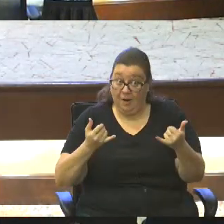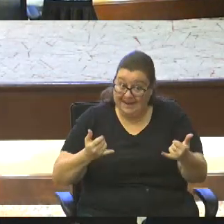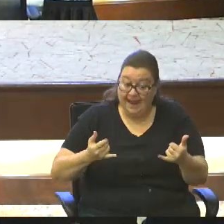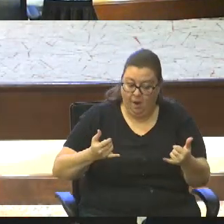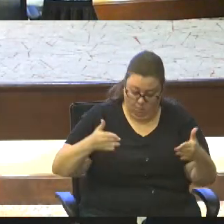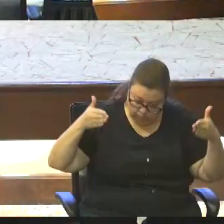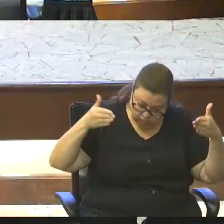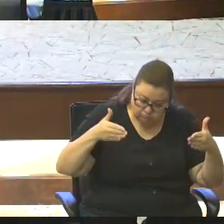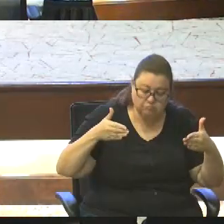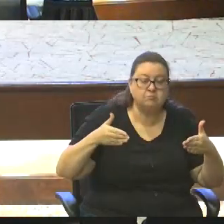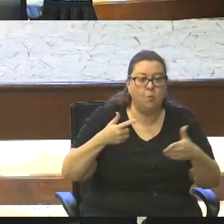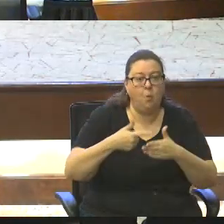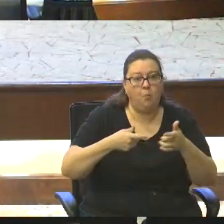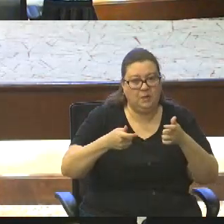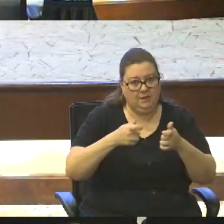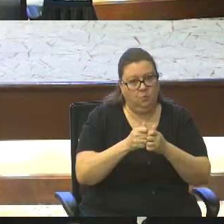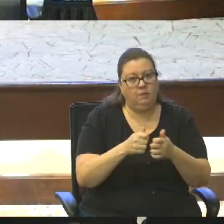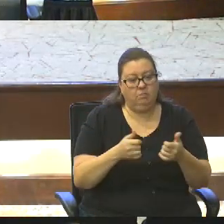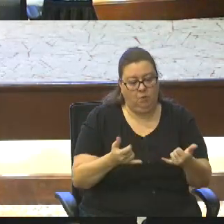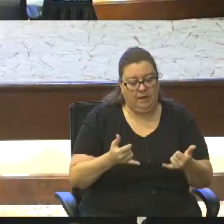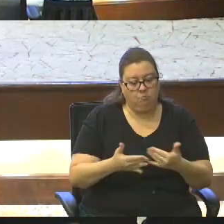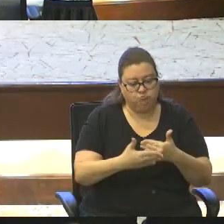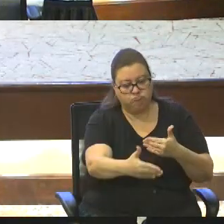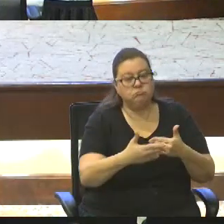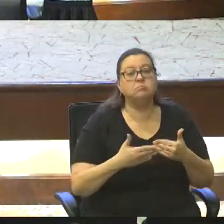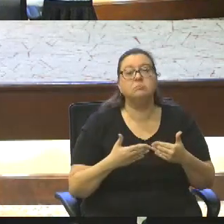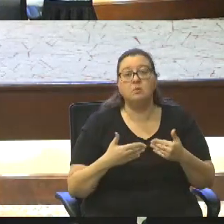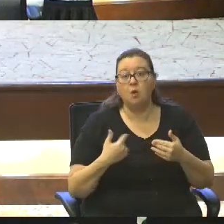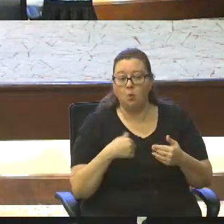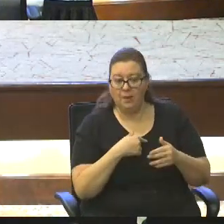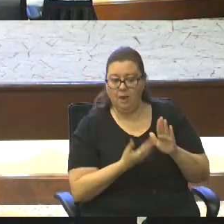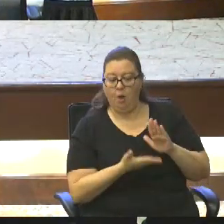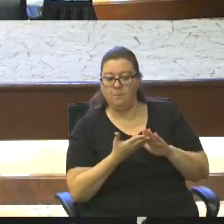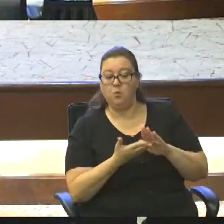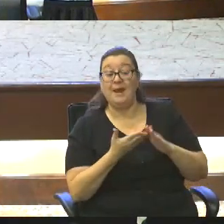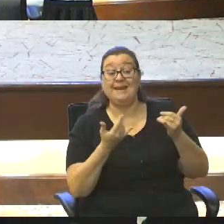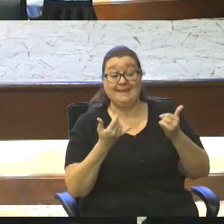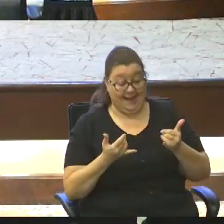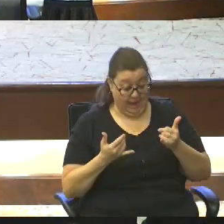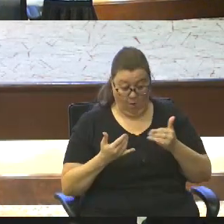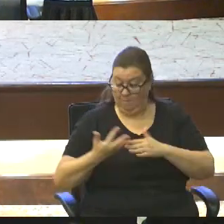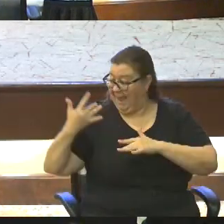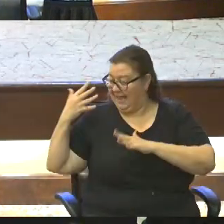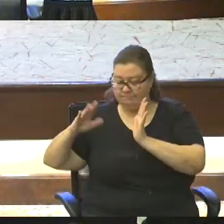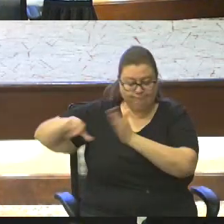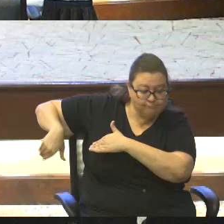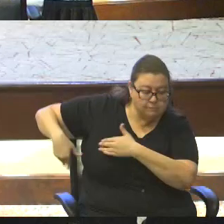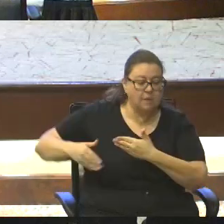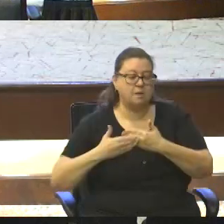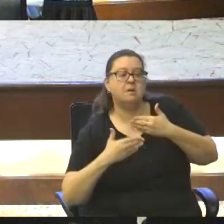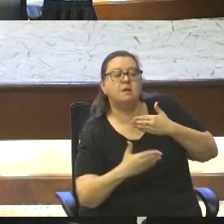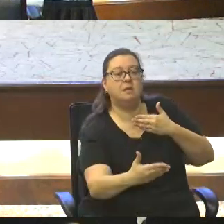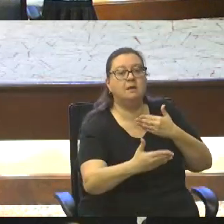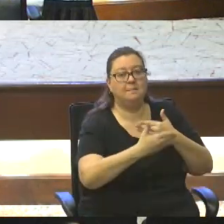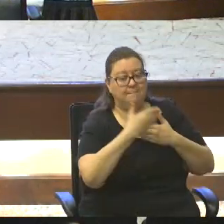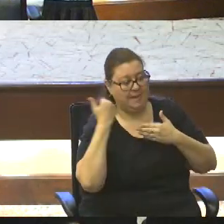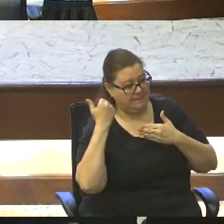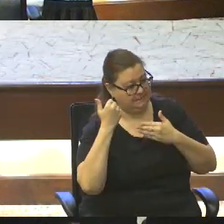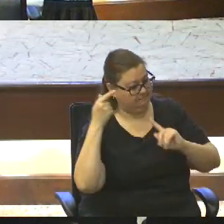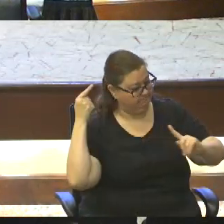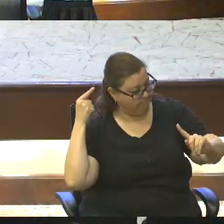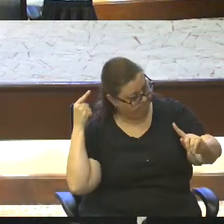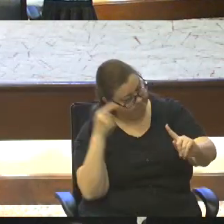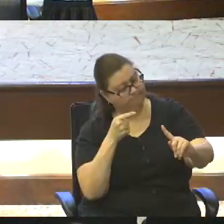minute is what we're dealing with. And so moving forward, we operate with the best intention for it to